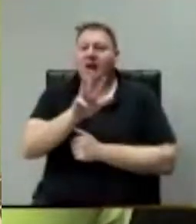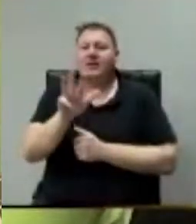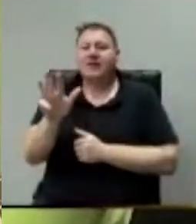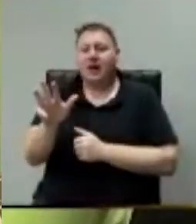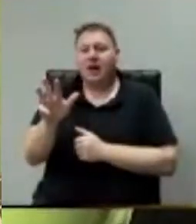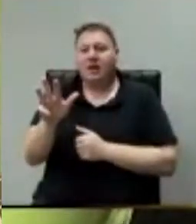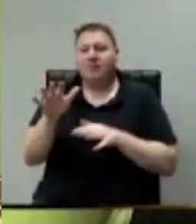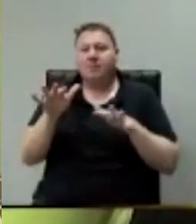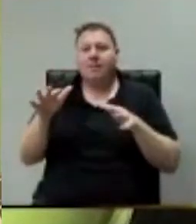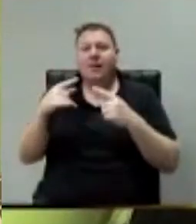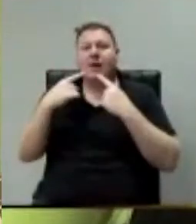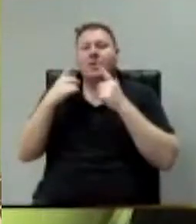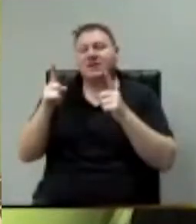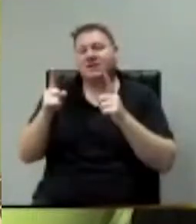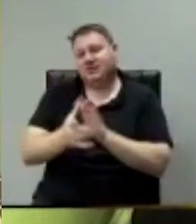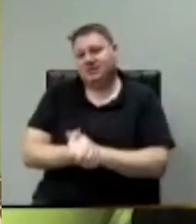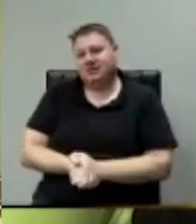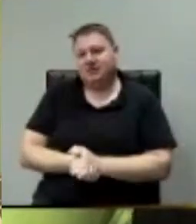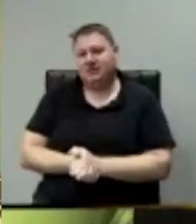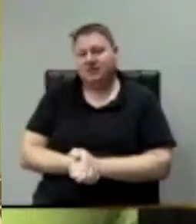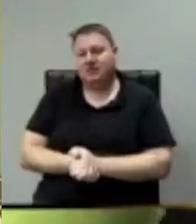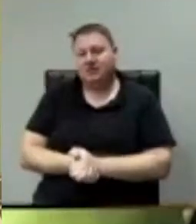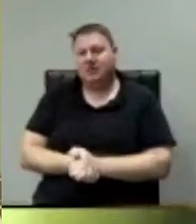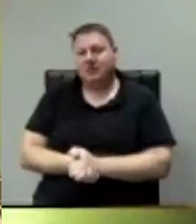99 public comments.